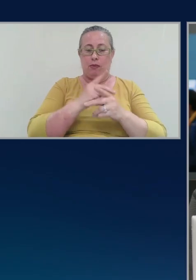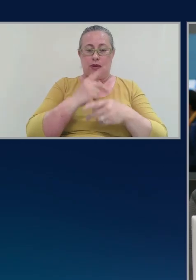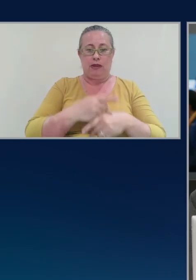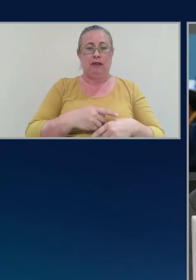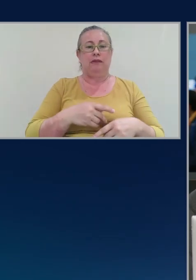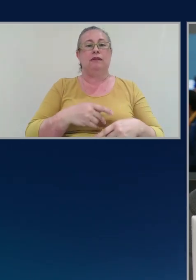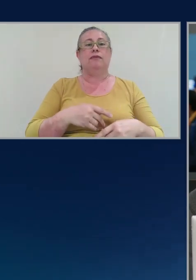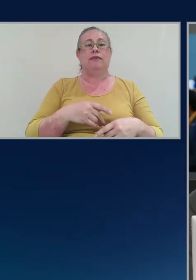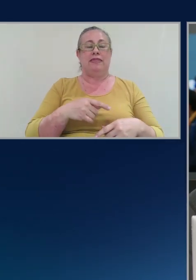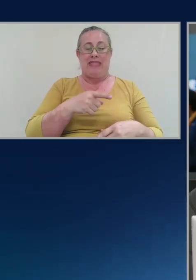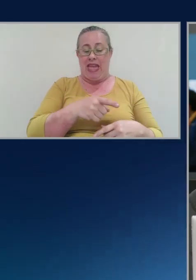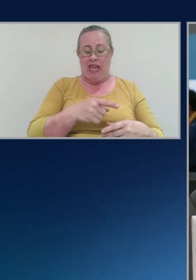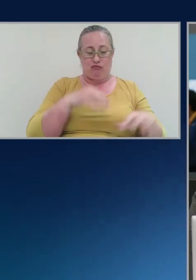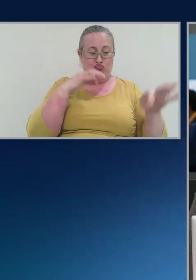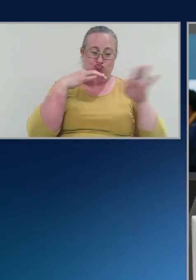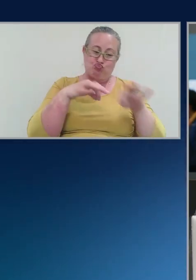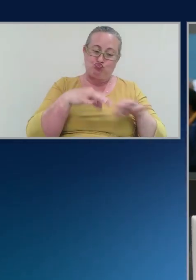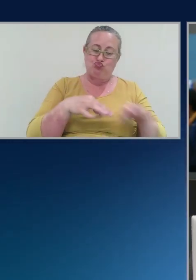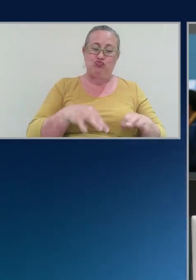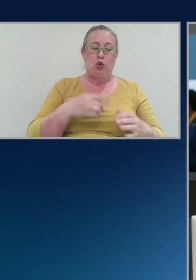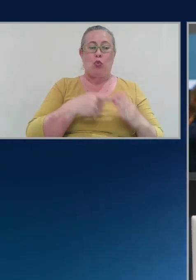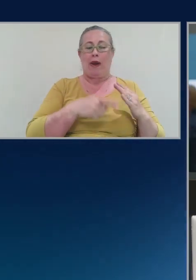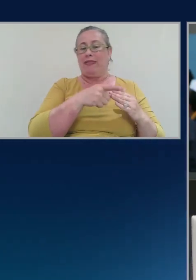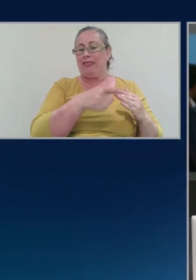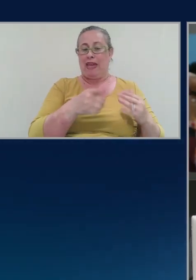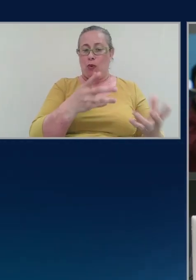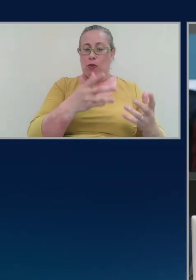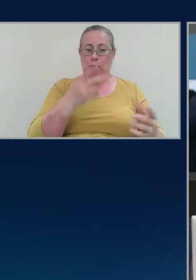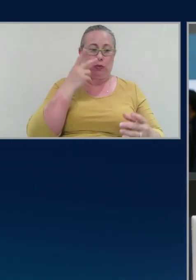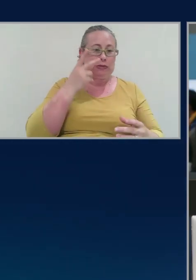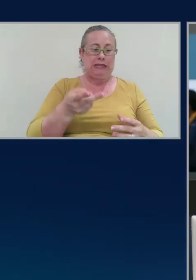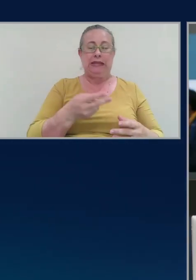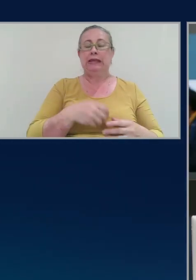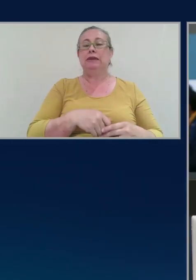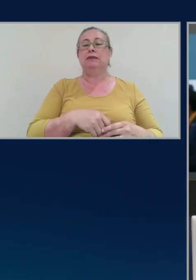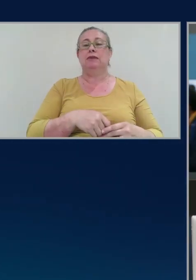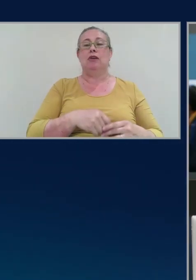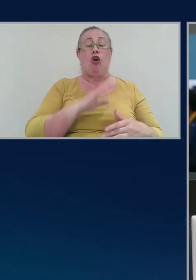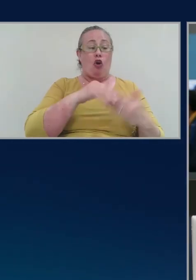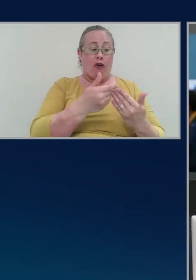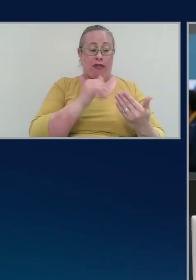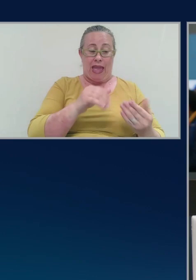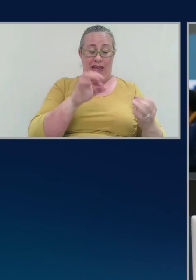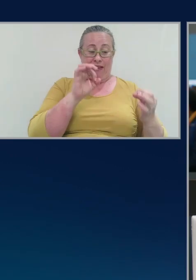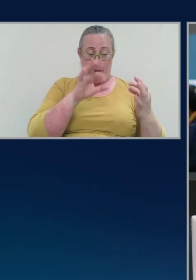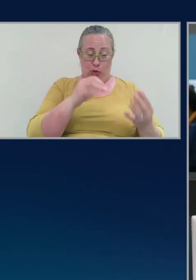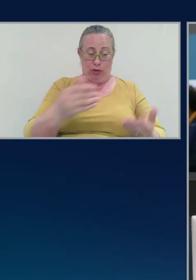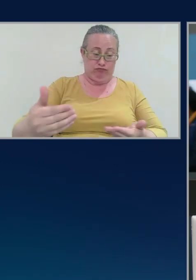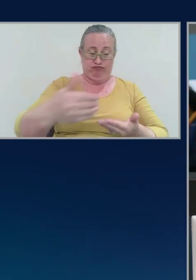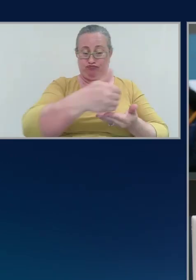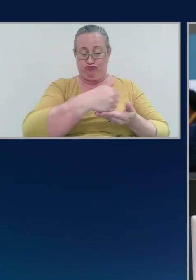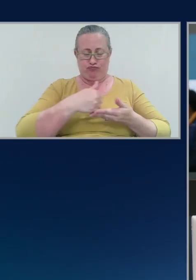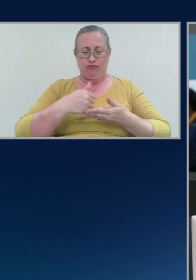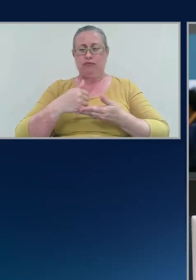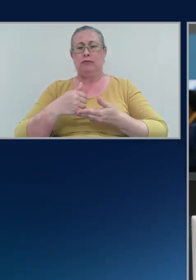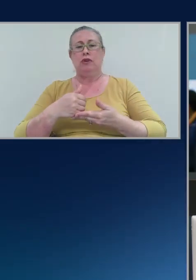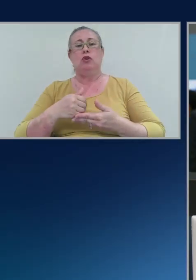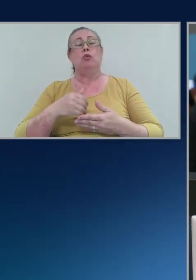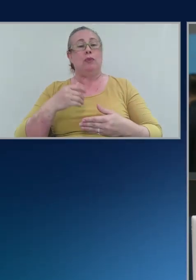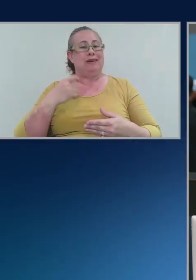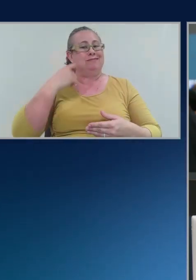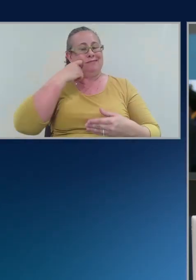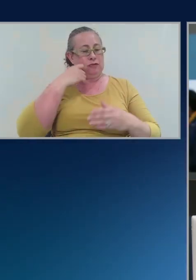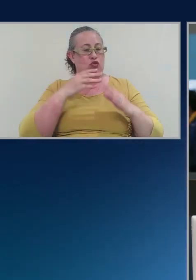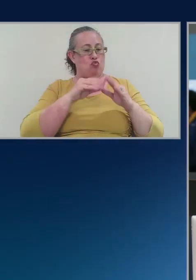elucidated the things that they'd like to see with the feature set, and we've taken all that input. Now, we did release in 2.11, so you have